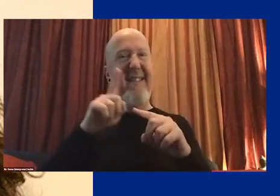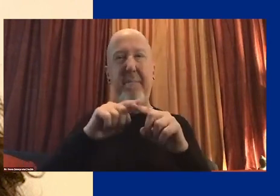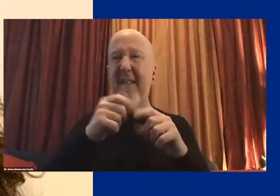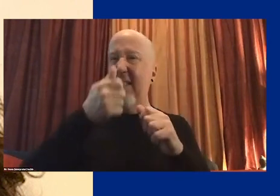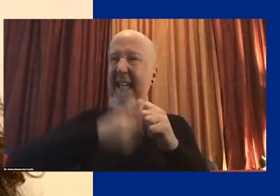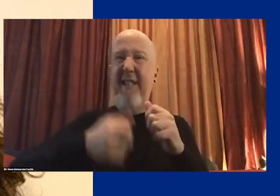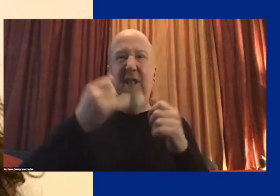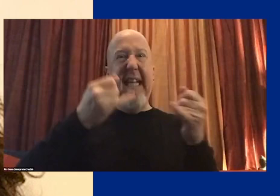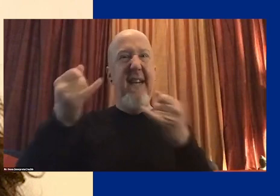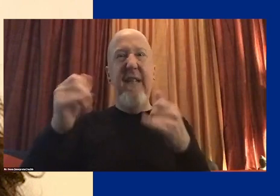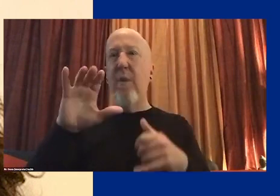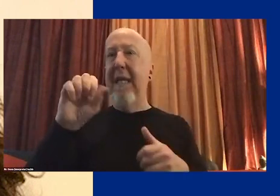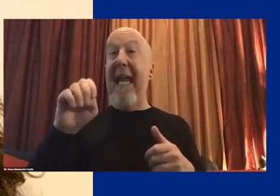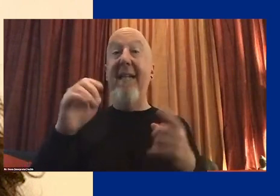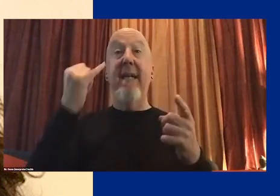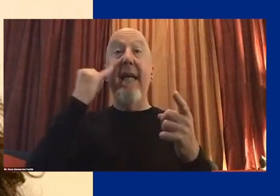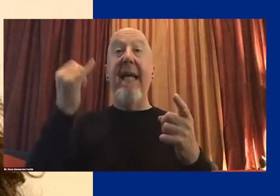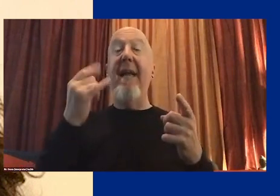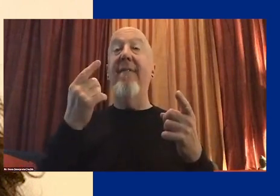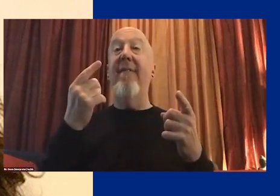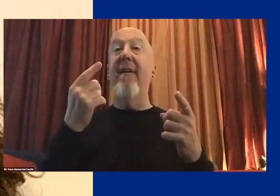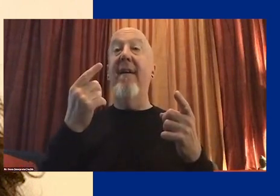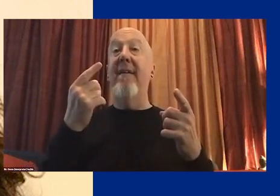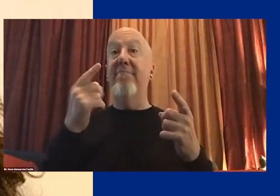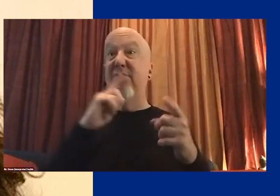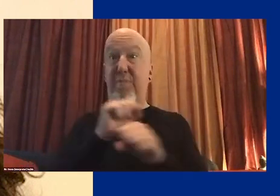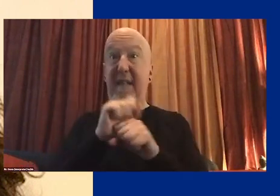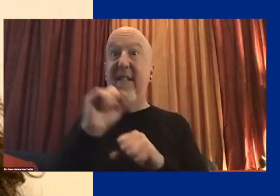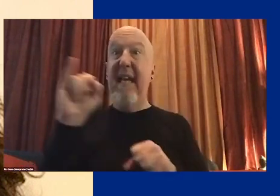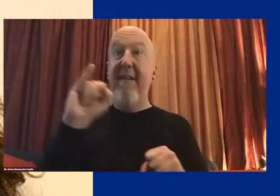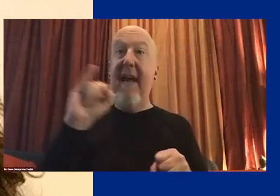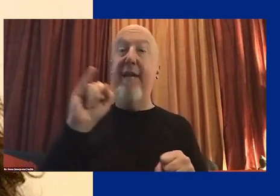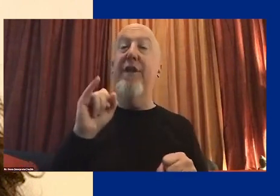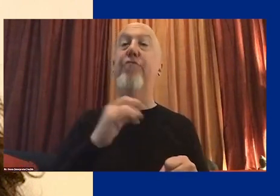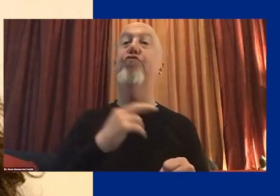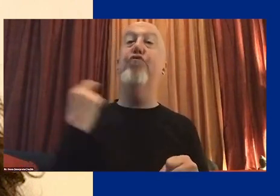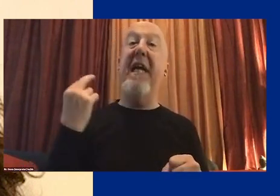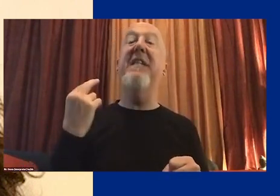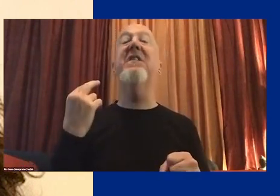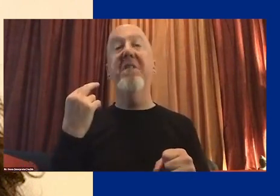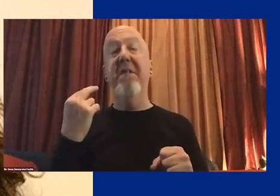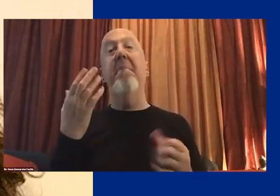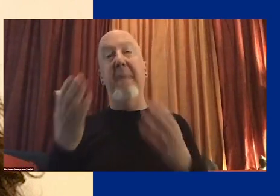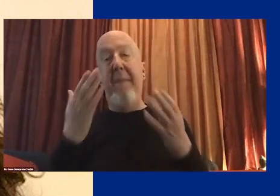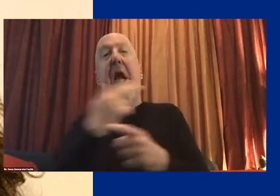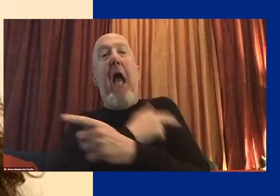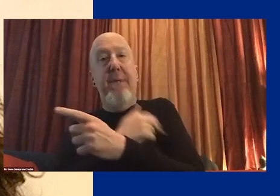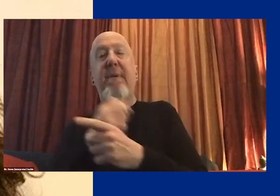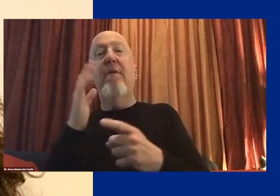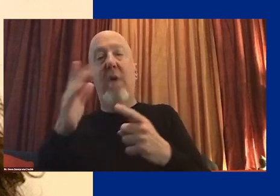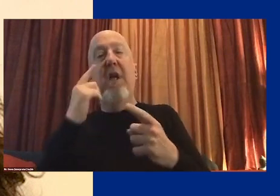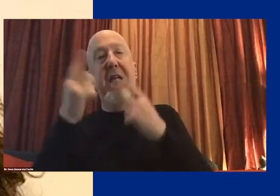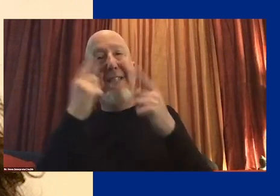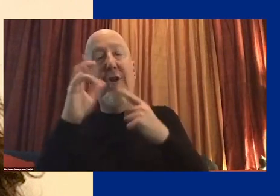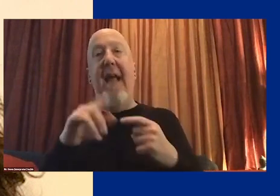an infectious risk, that could be taken into account. But then